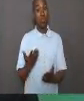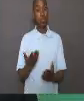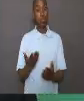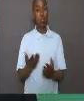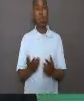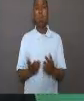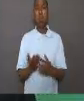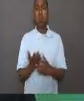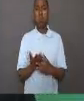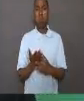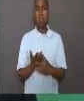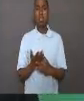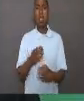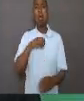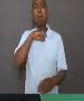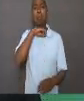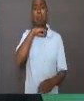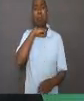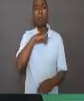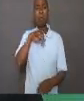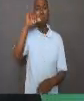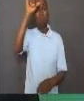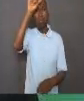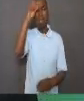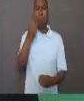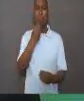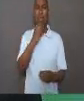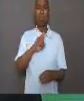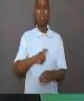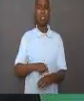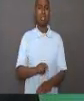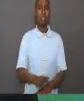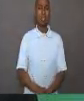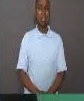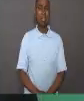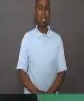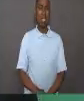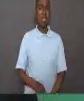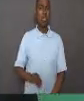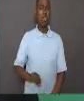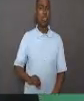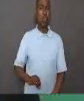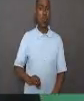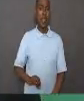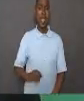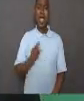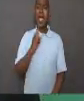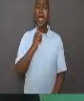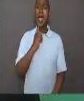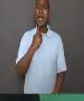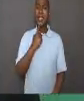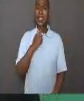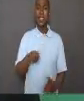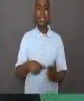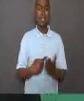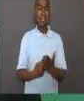beef or pork, our stomach acid dissolves the scolex and